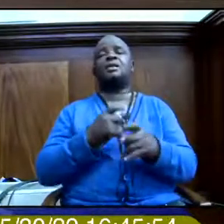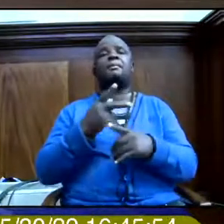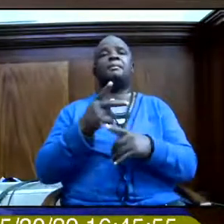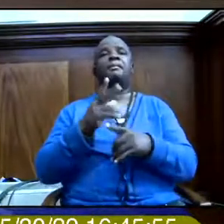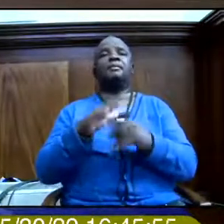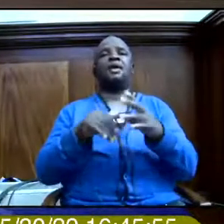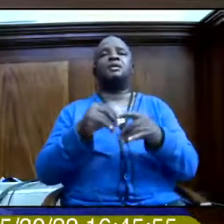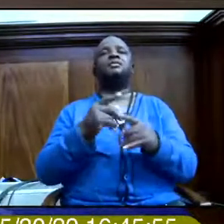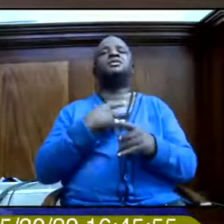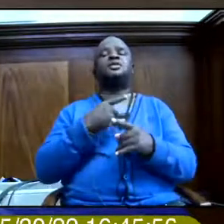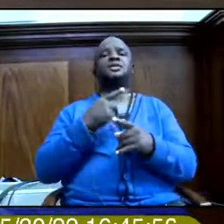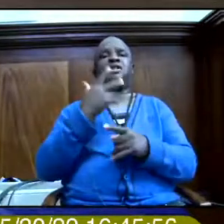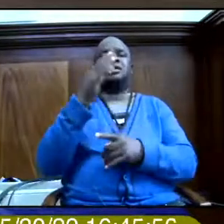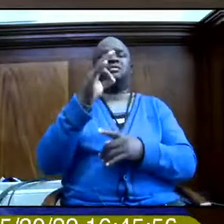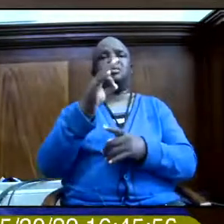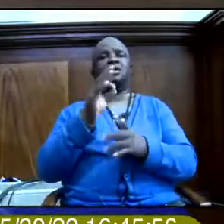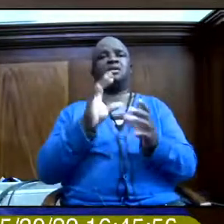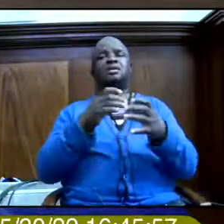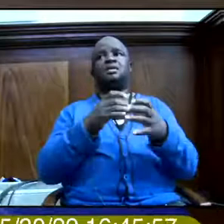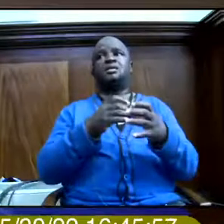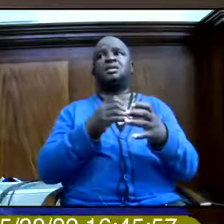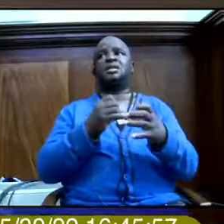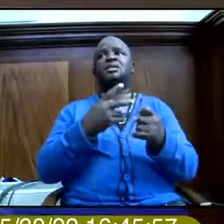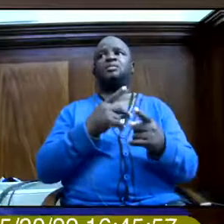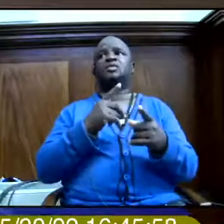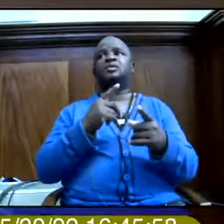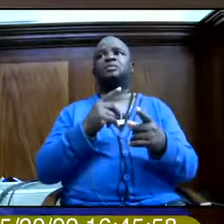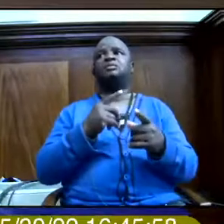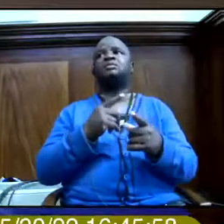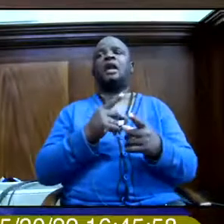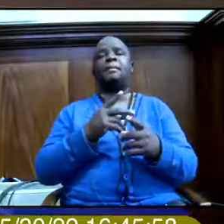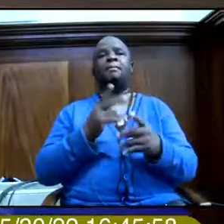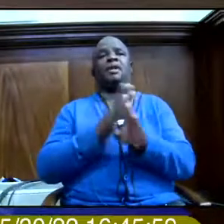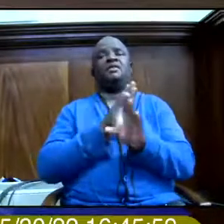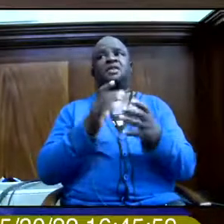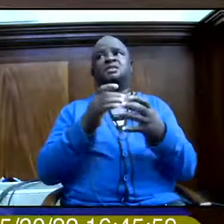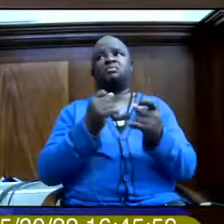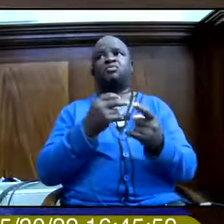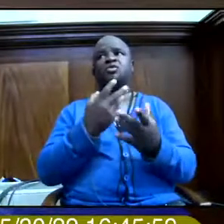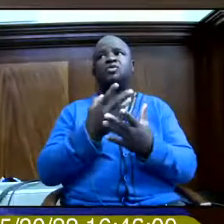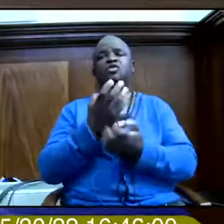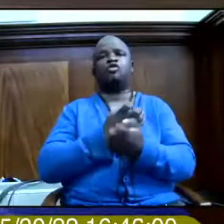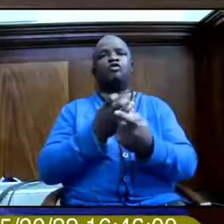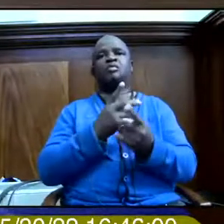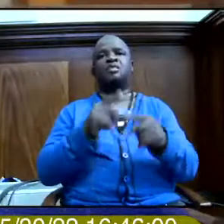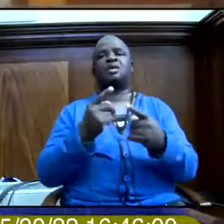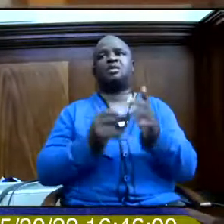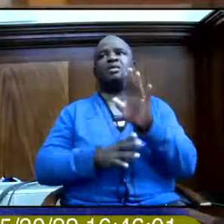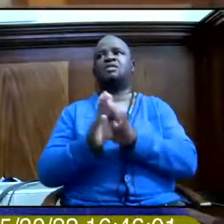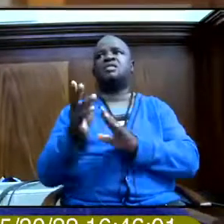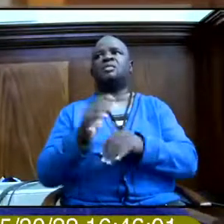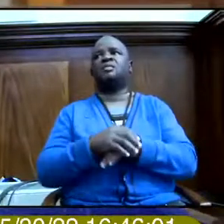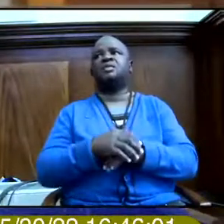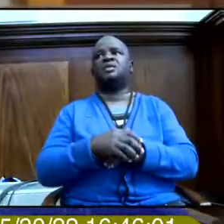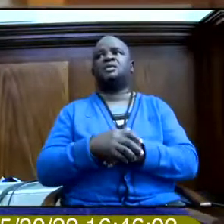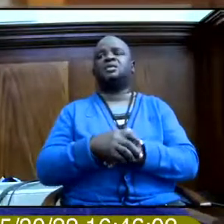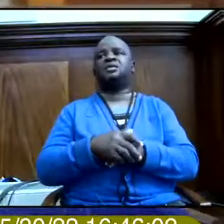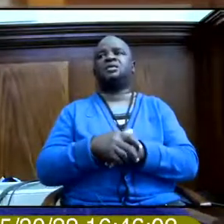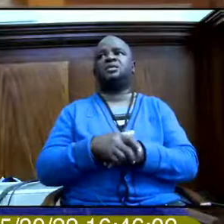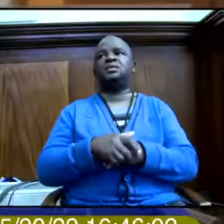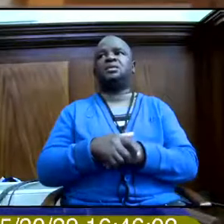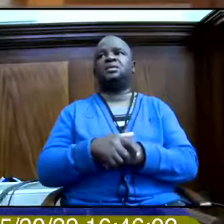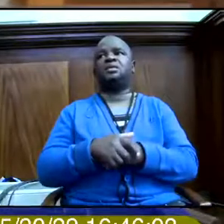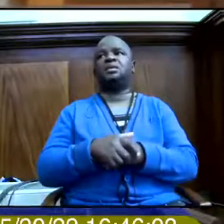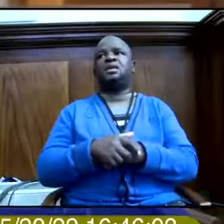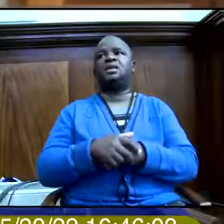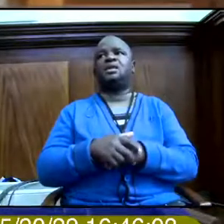make it a very massive private sector then the economy is not going anywhere we are